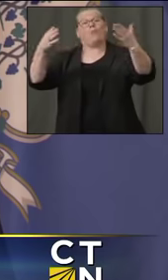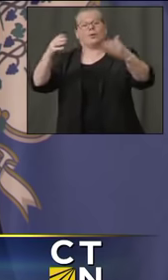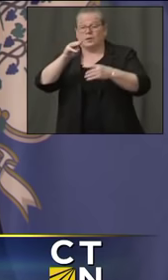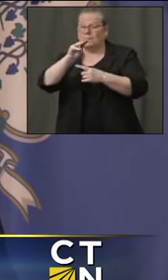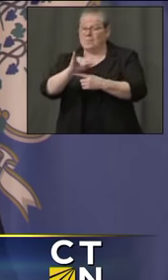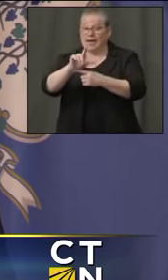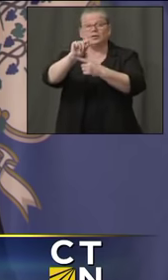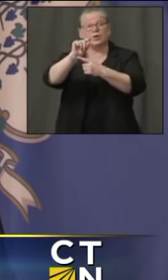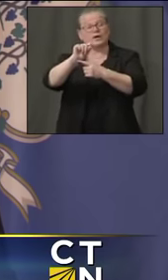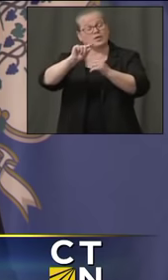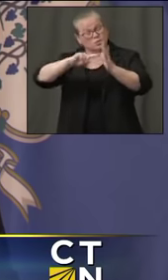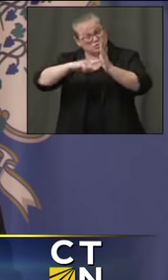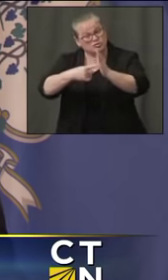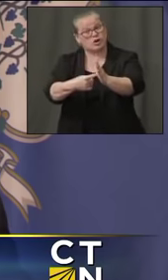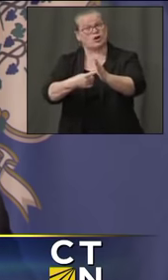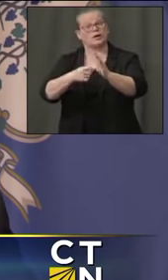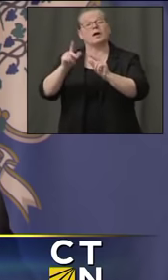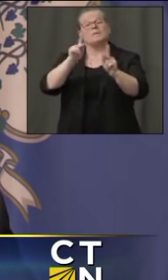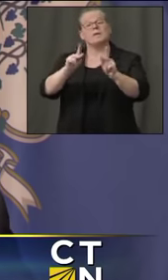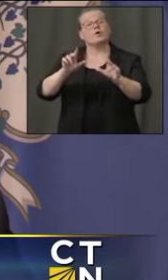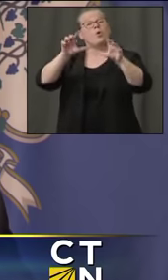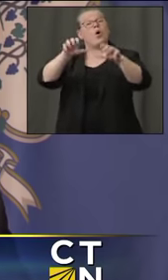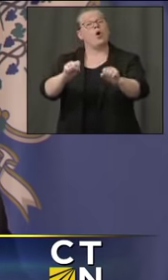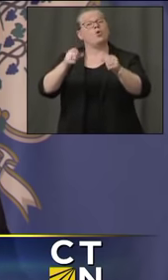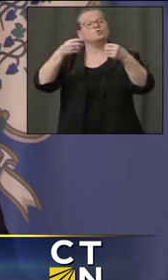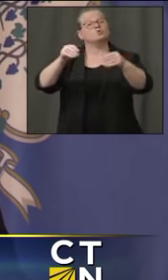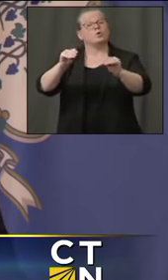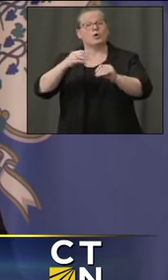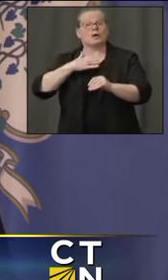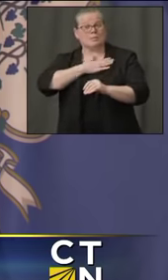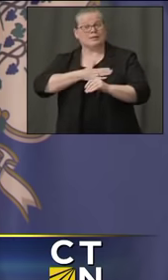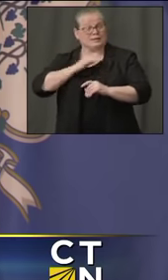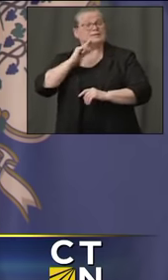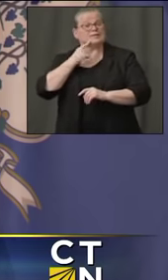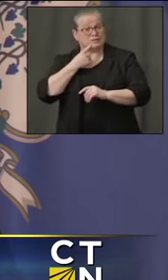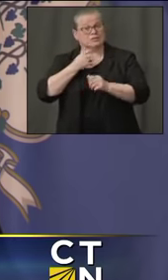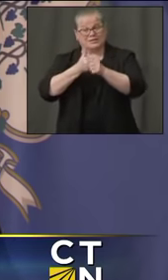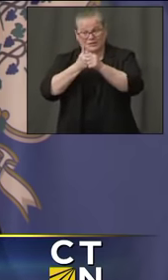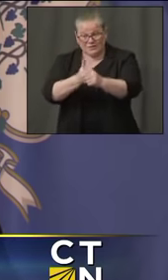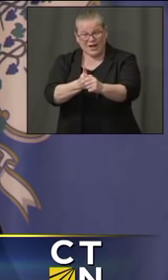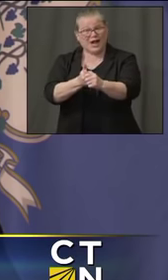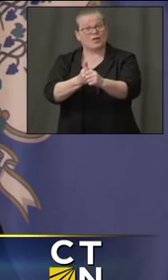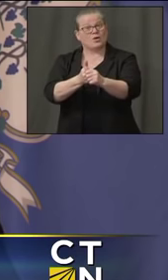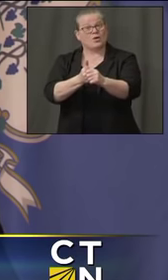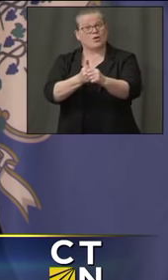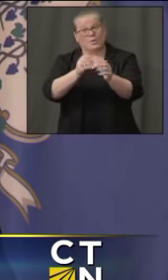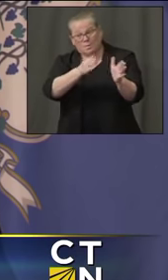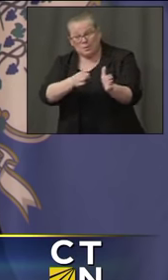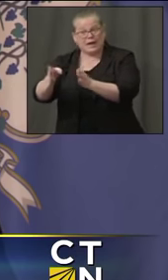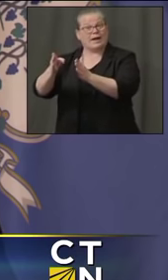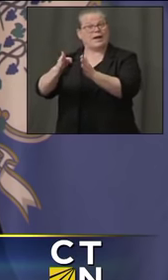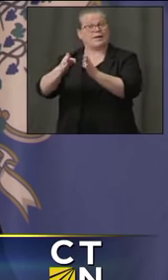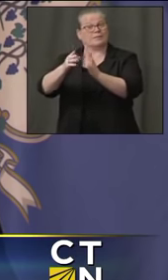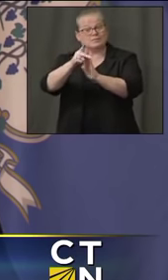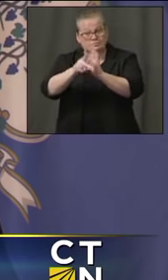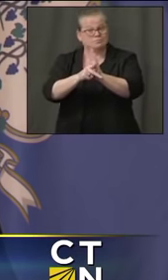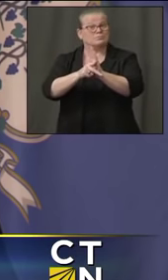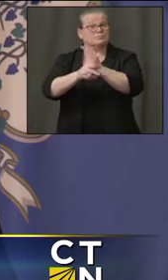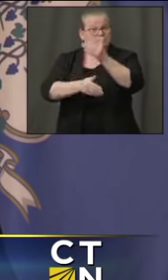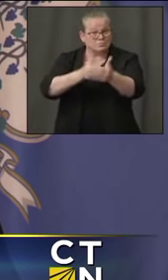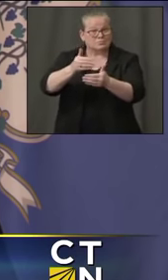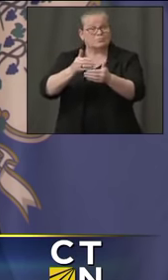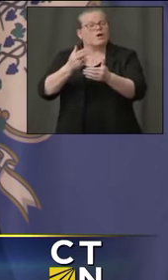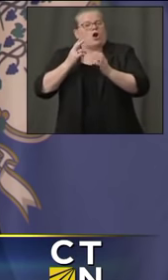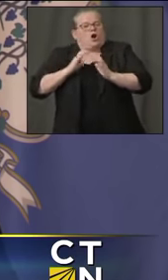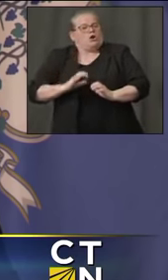these protocols very seriously, because customers will be watching, and they're going to want to go in the stores where they think they're serious about the protocols.